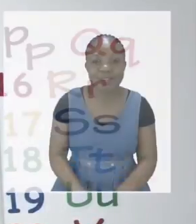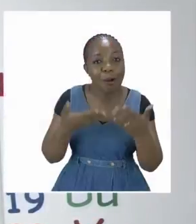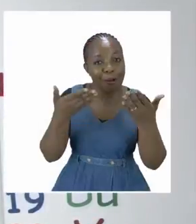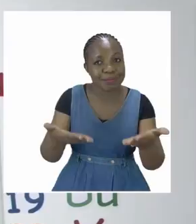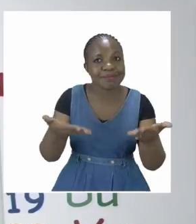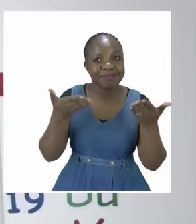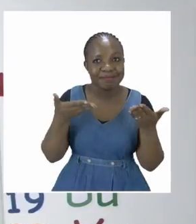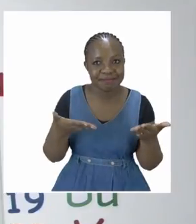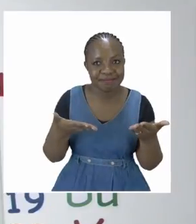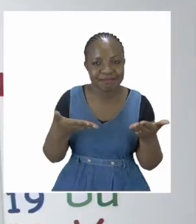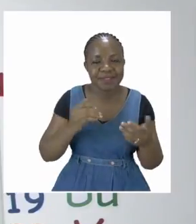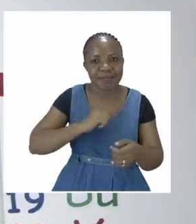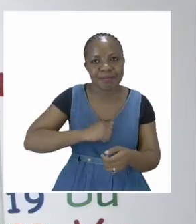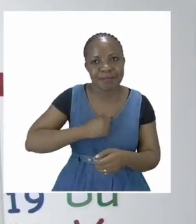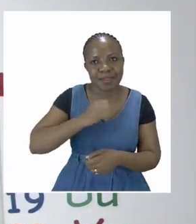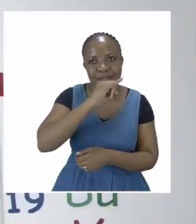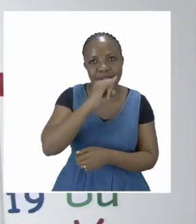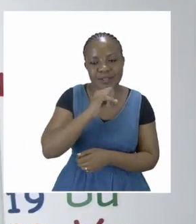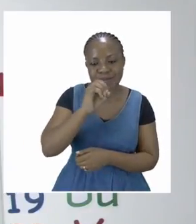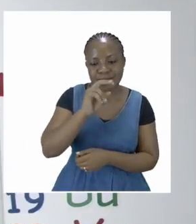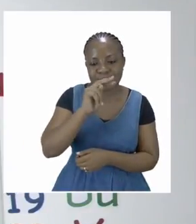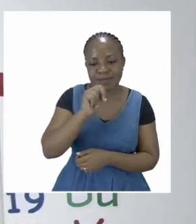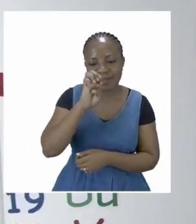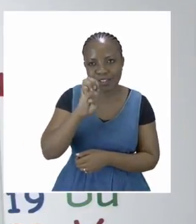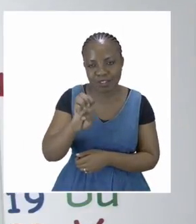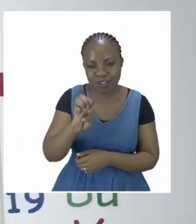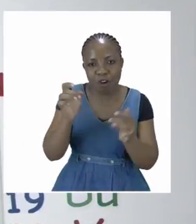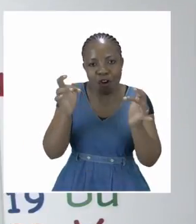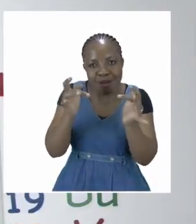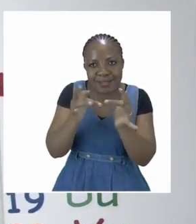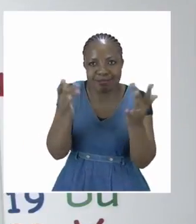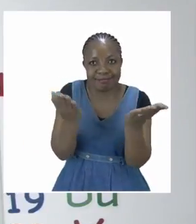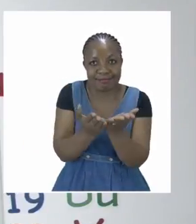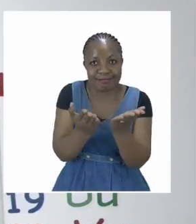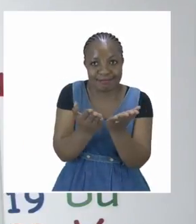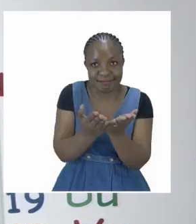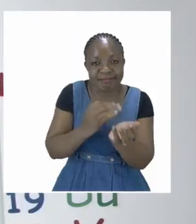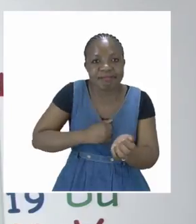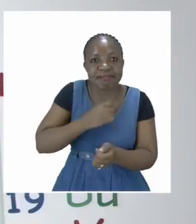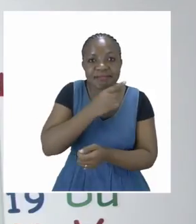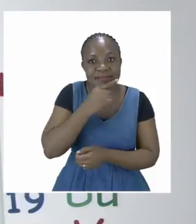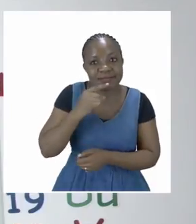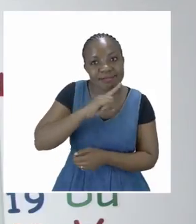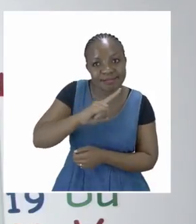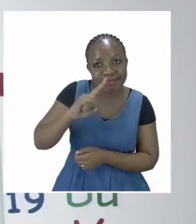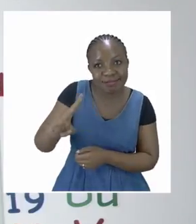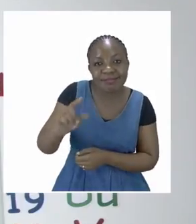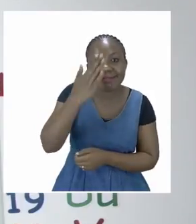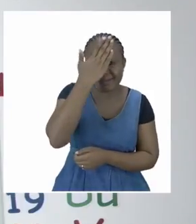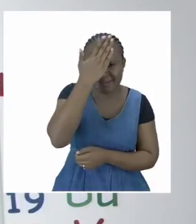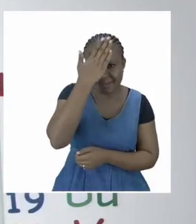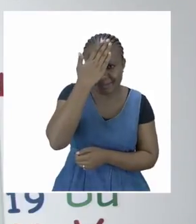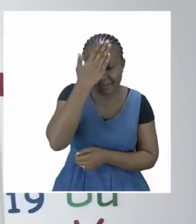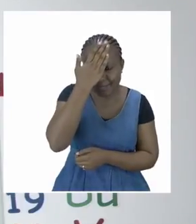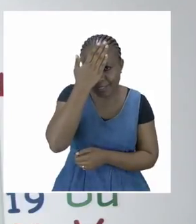Welcome to My Zone Online School. My name is Teacher Mutsa. Get your education